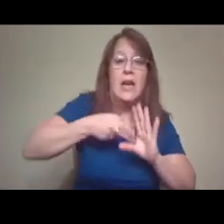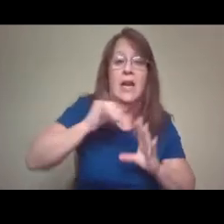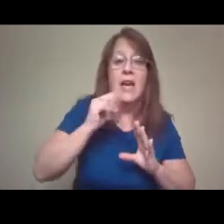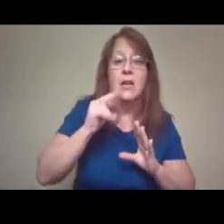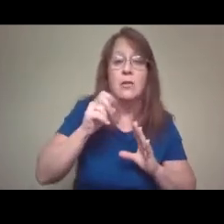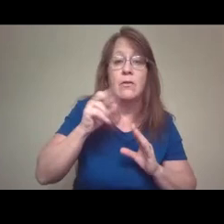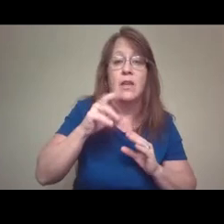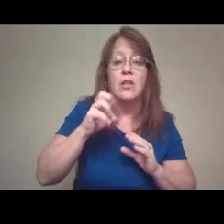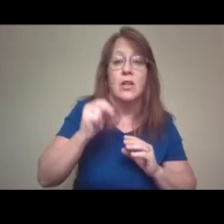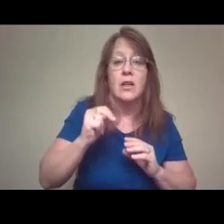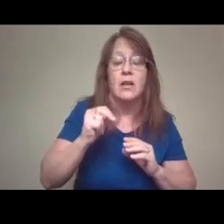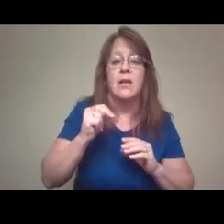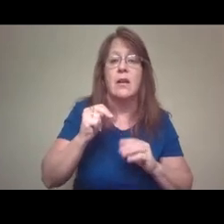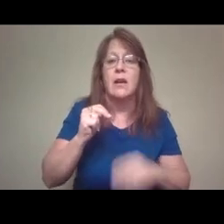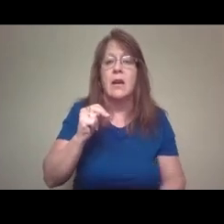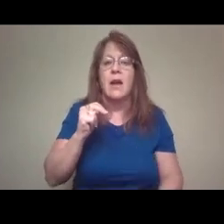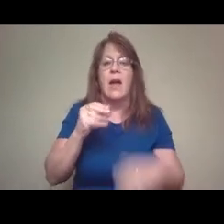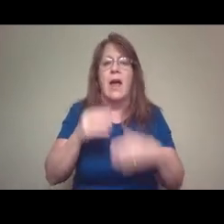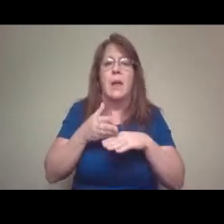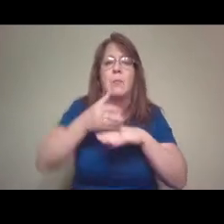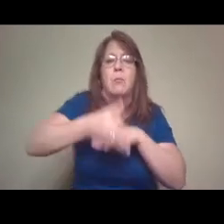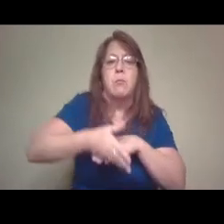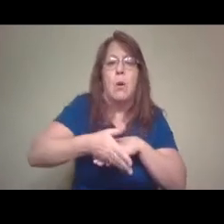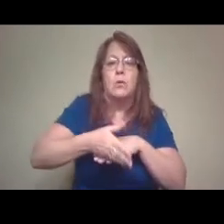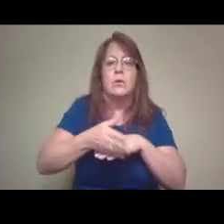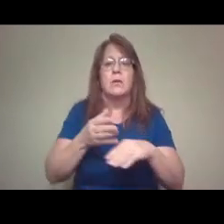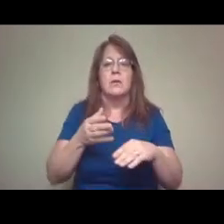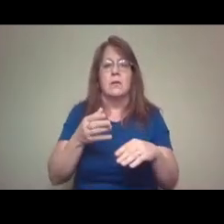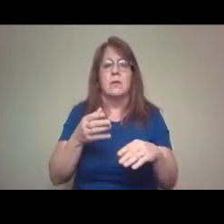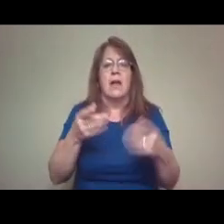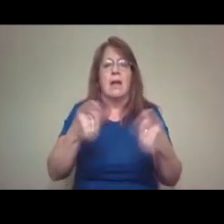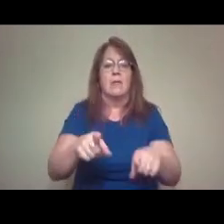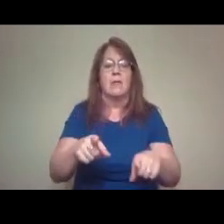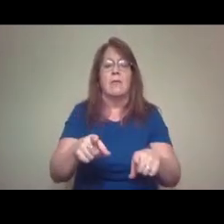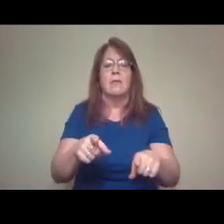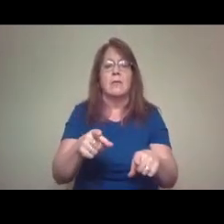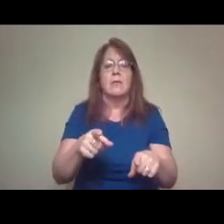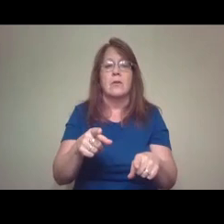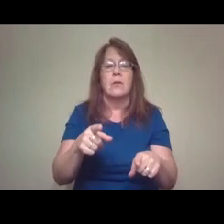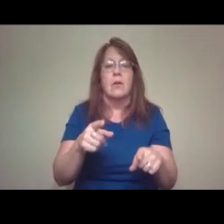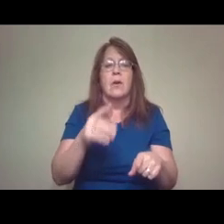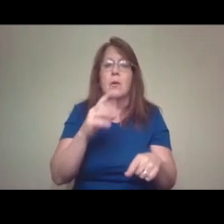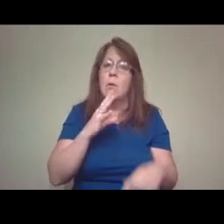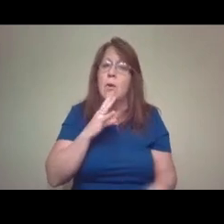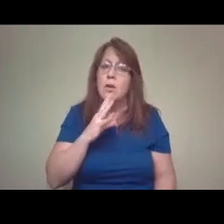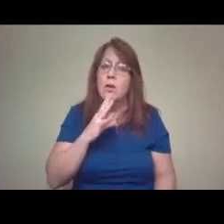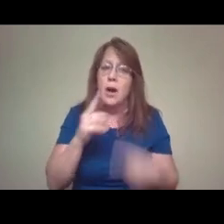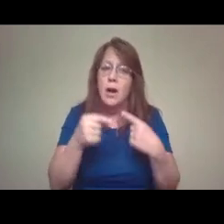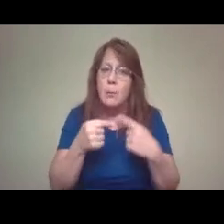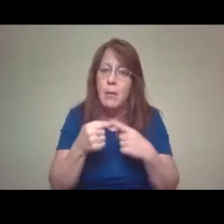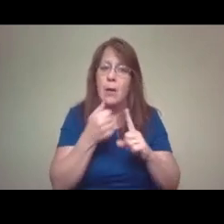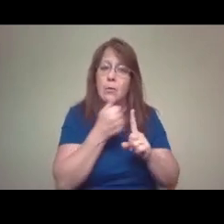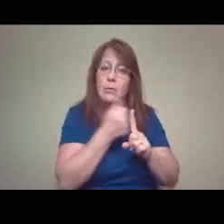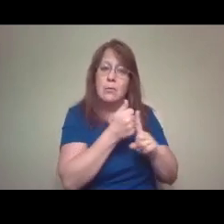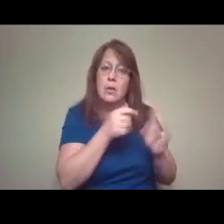talk about that a little bit more as well. But really what that means is that we want to have conversations about suicide early on so